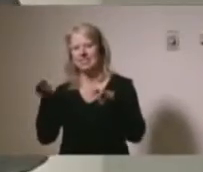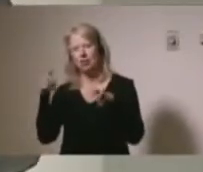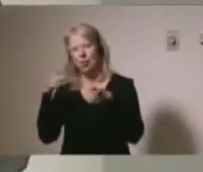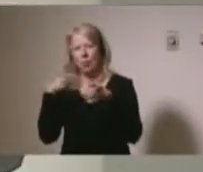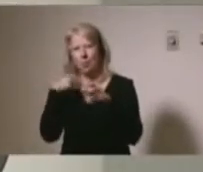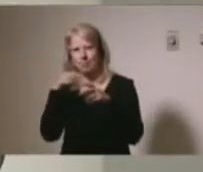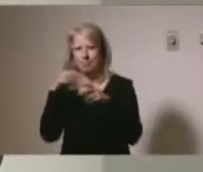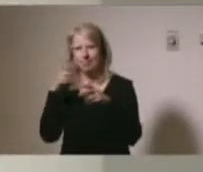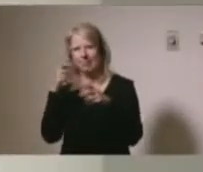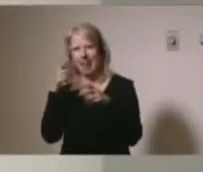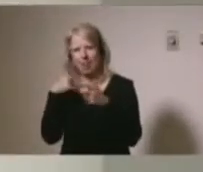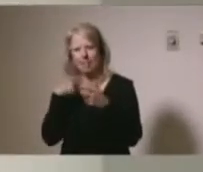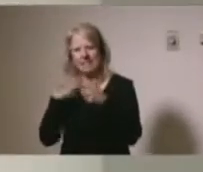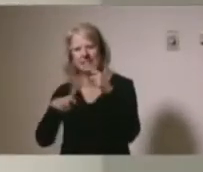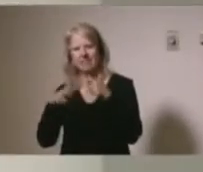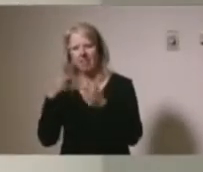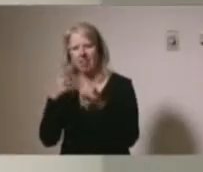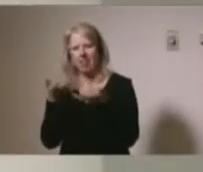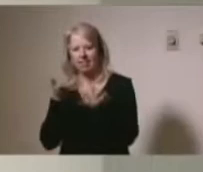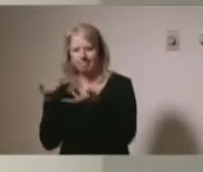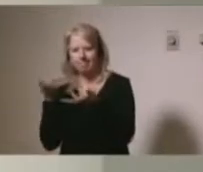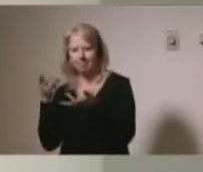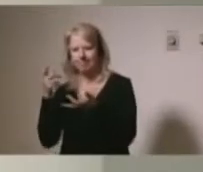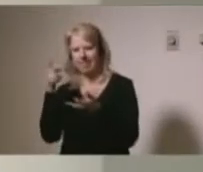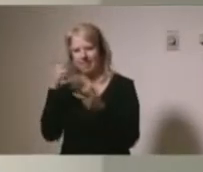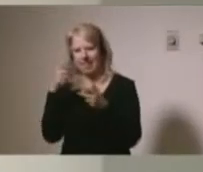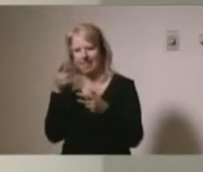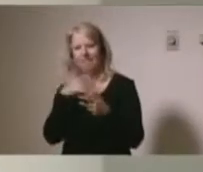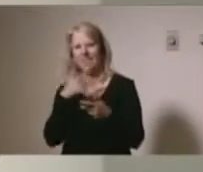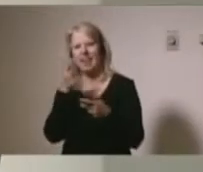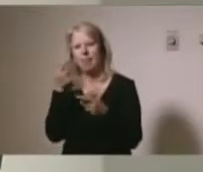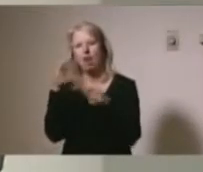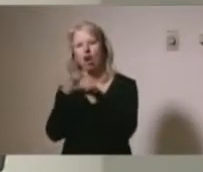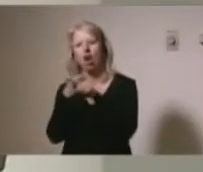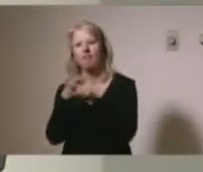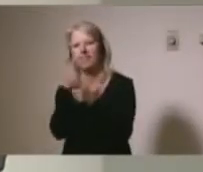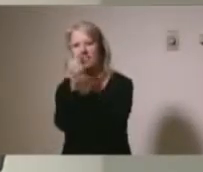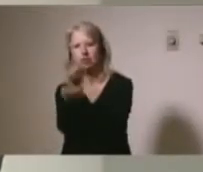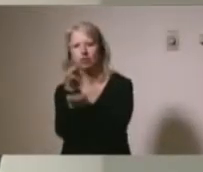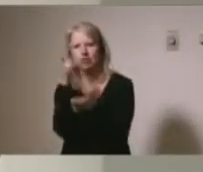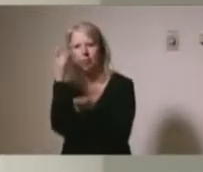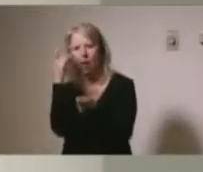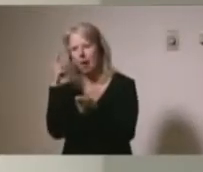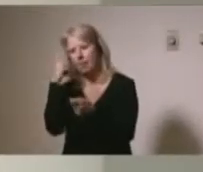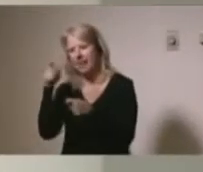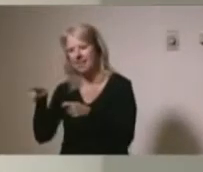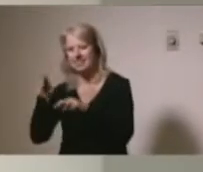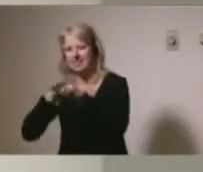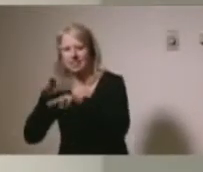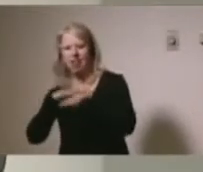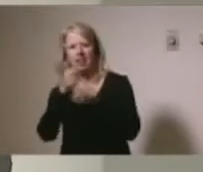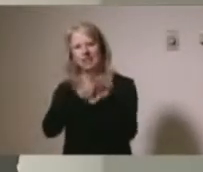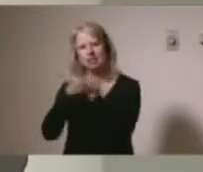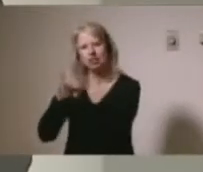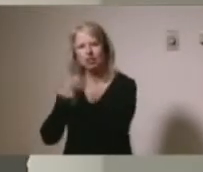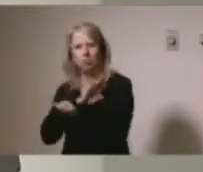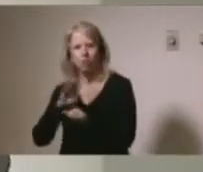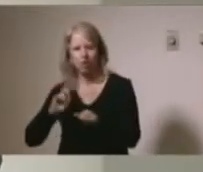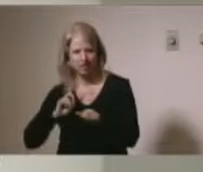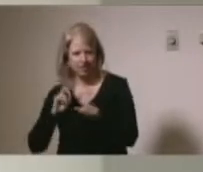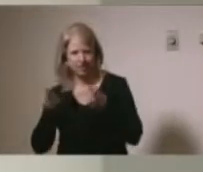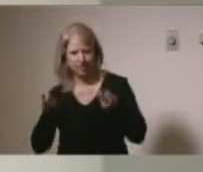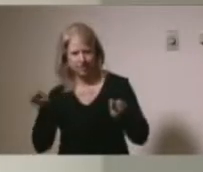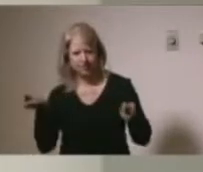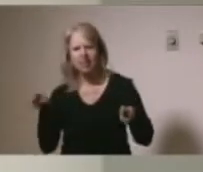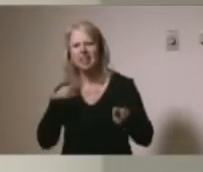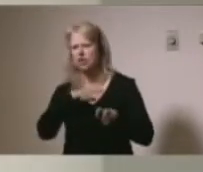of difficult conversations with, how would you say, operational leaders about this, but they defended